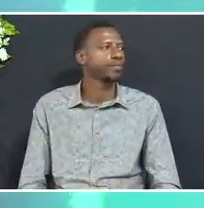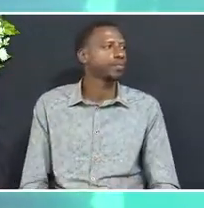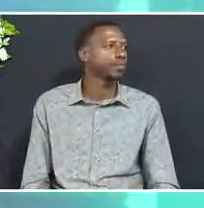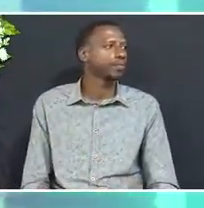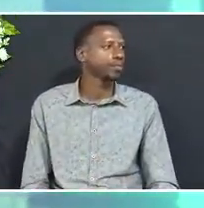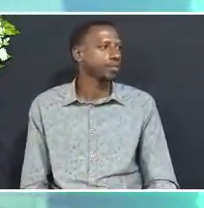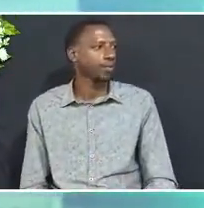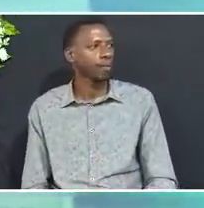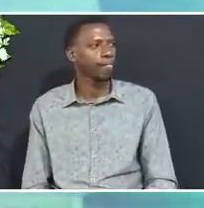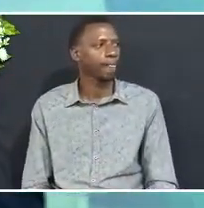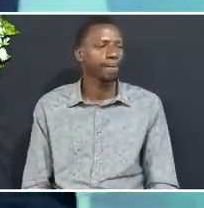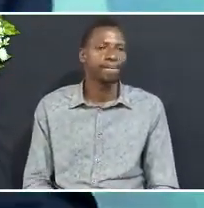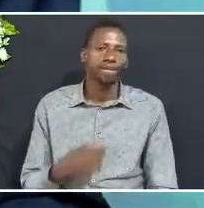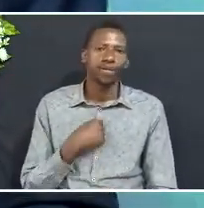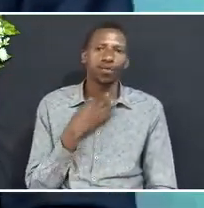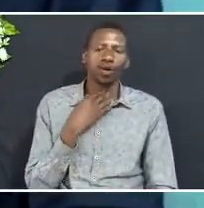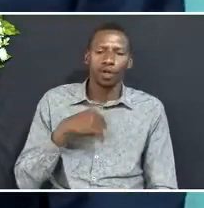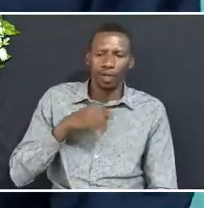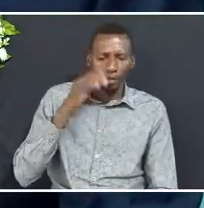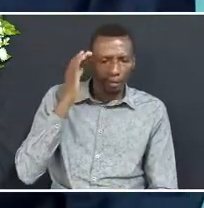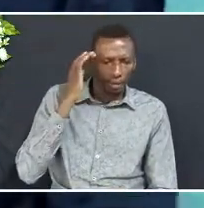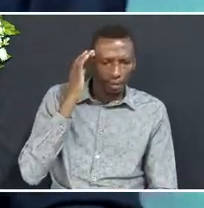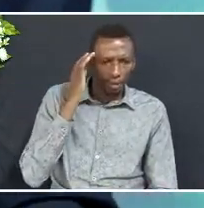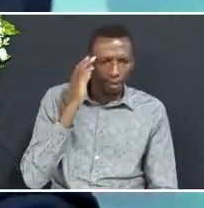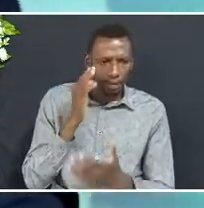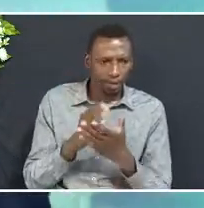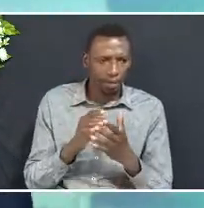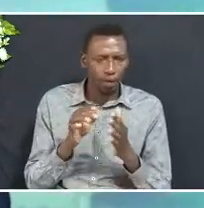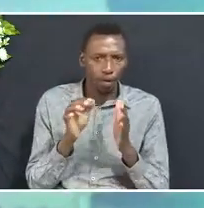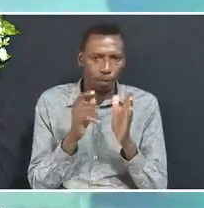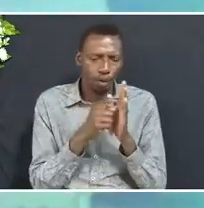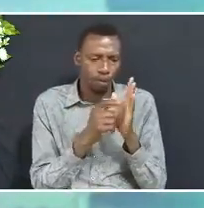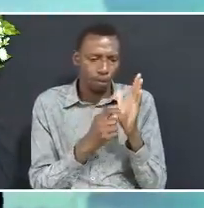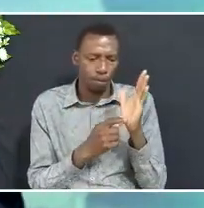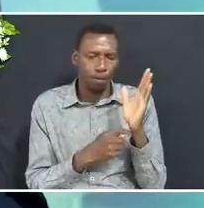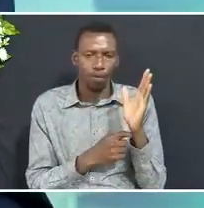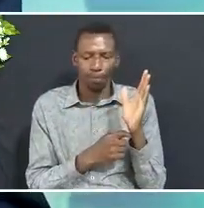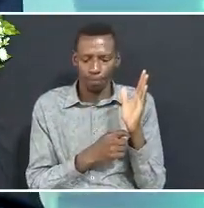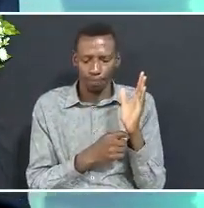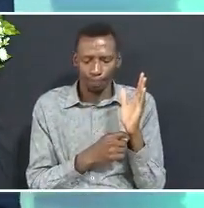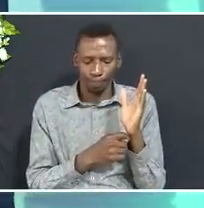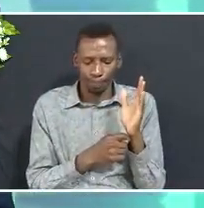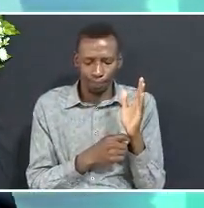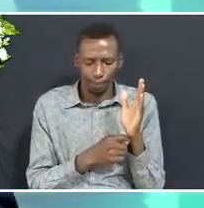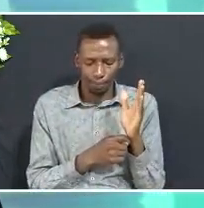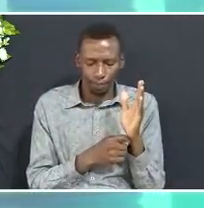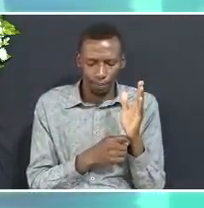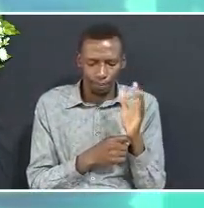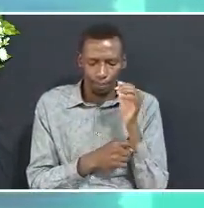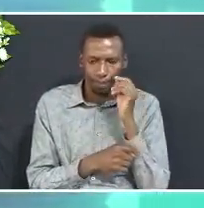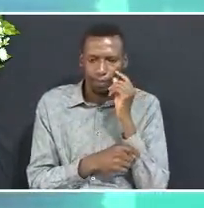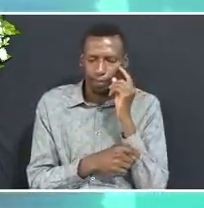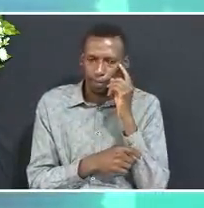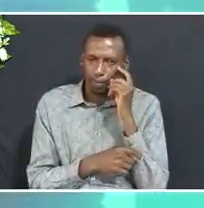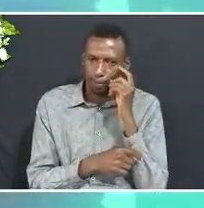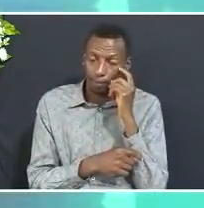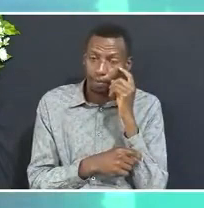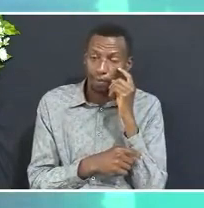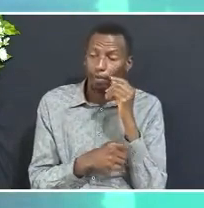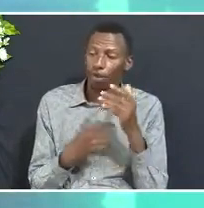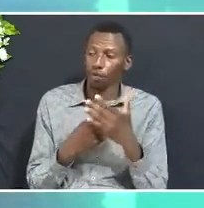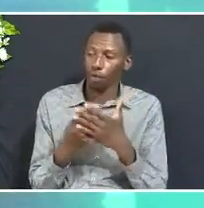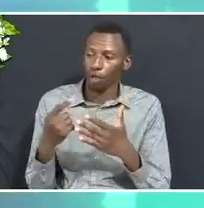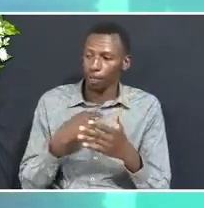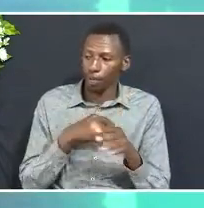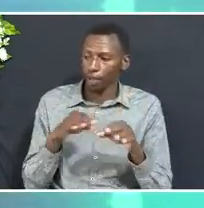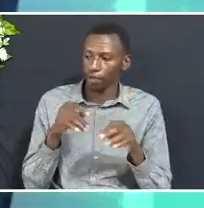want to meditate some particular points. I spoke of this very situation, I mean this very text here over the week, but